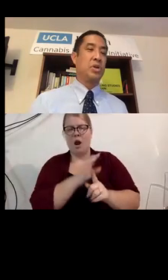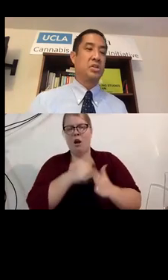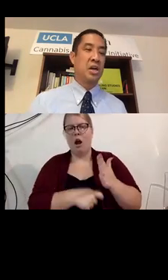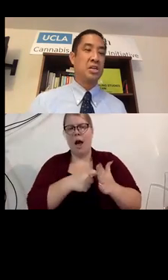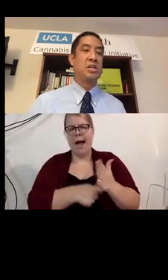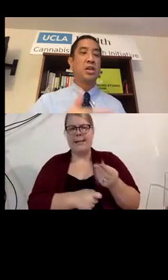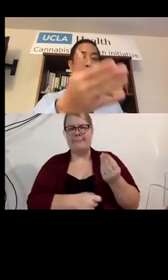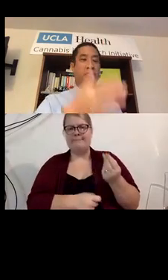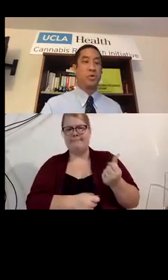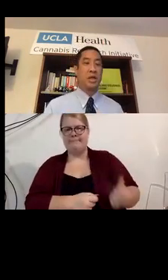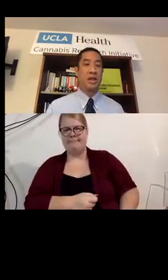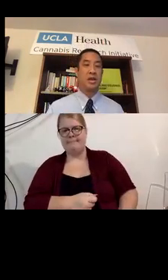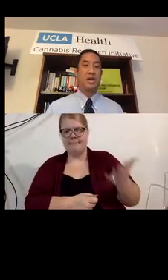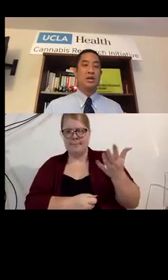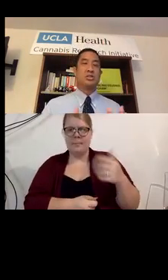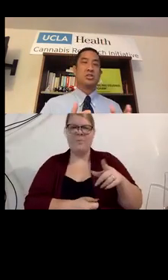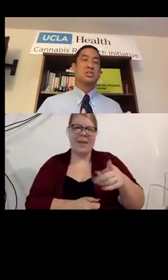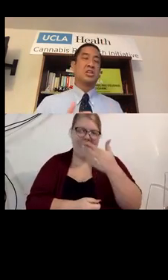between